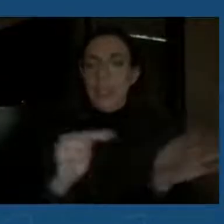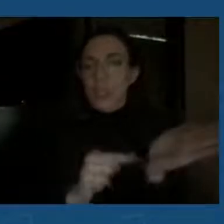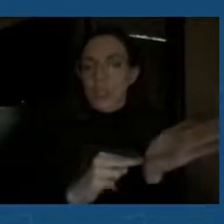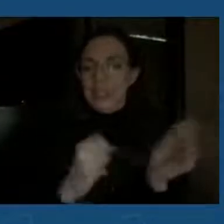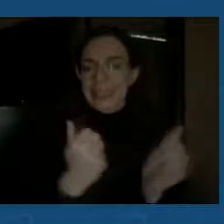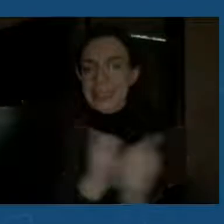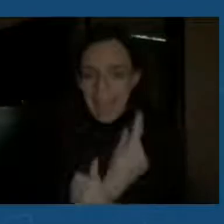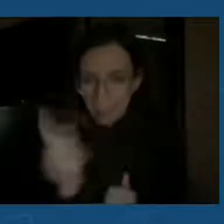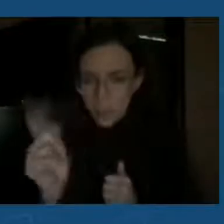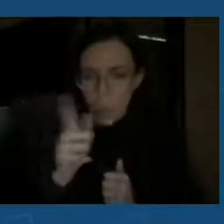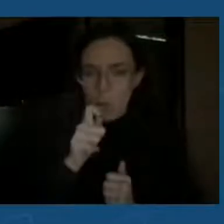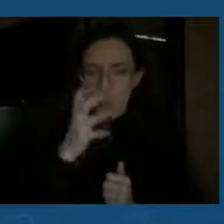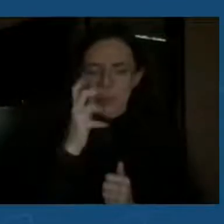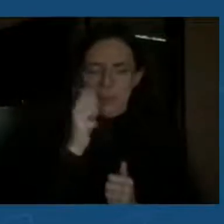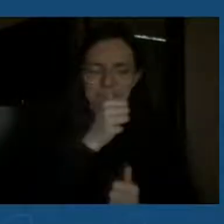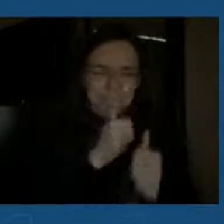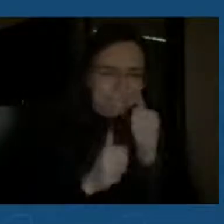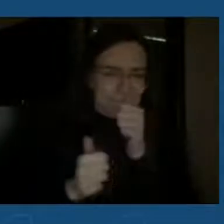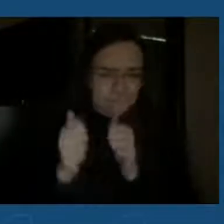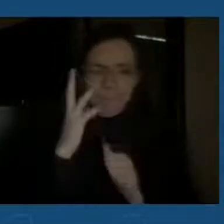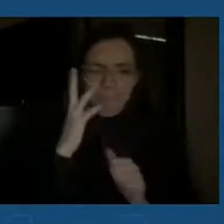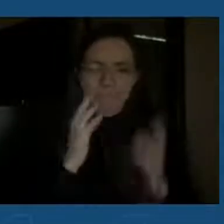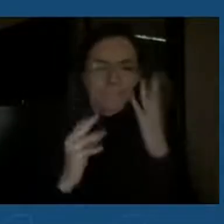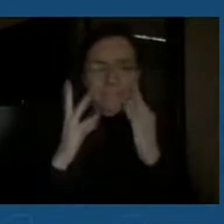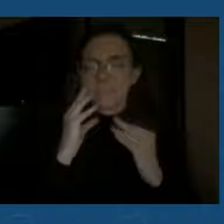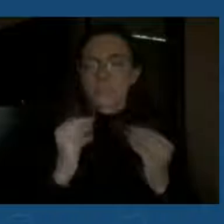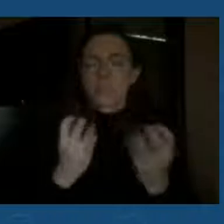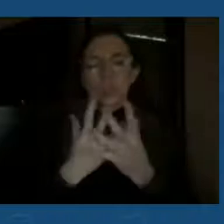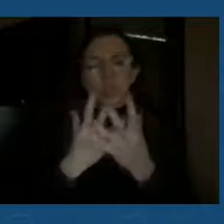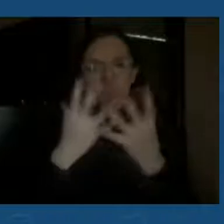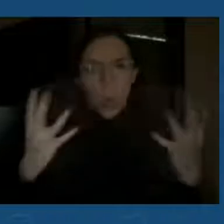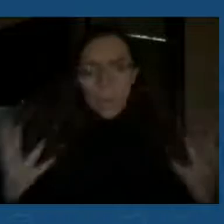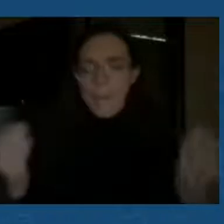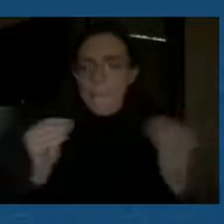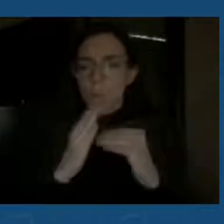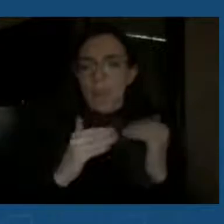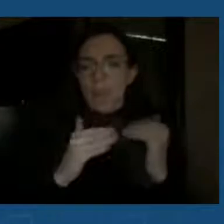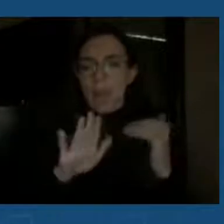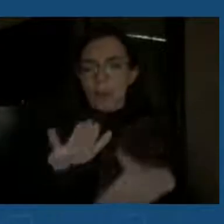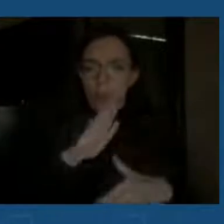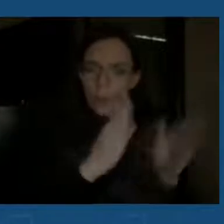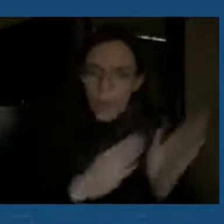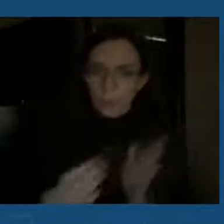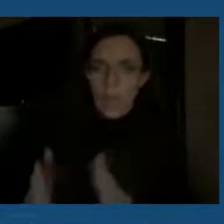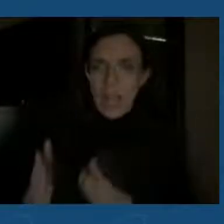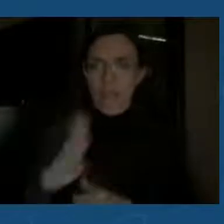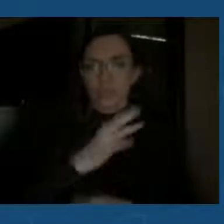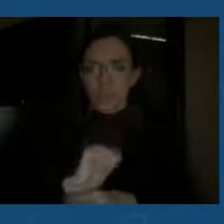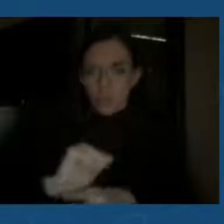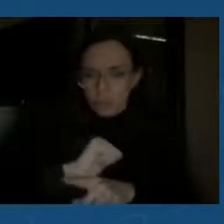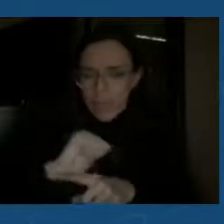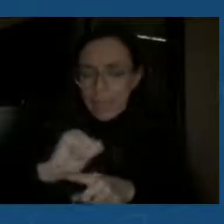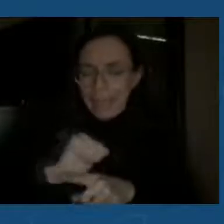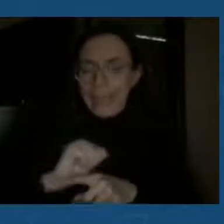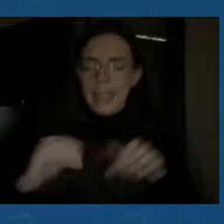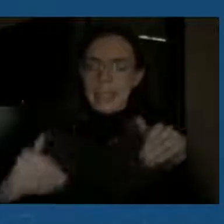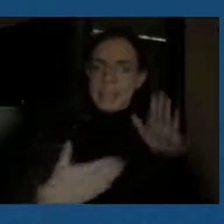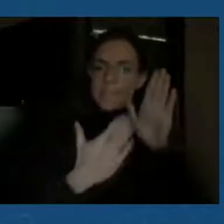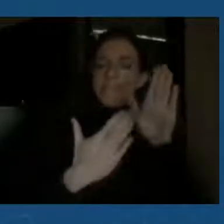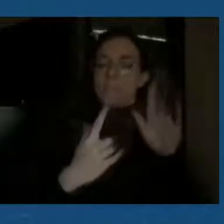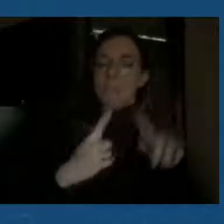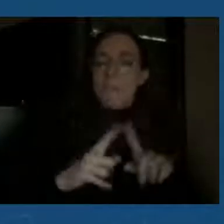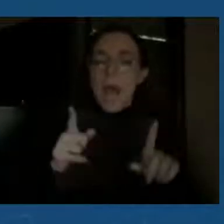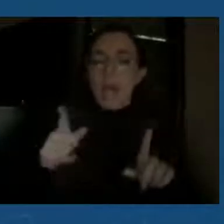so much, more than we could have imagined, more than your training and your preparation for this you probably ever dreamed you'd be dealing with, but you did it beautifully,